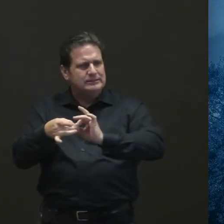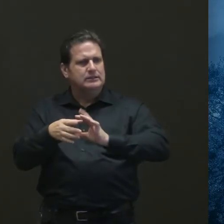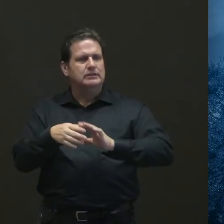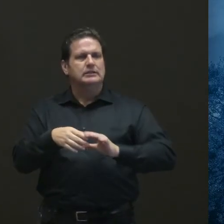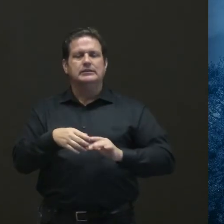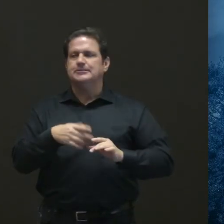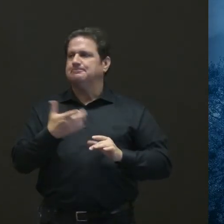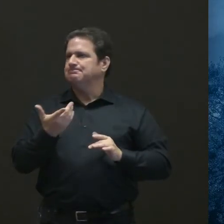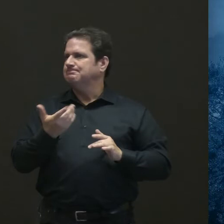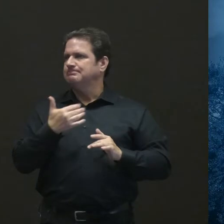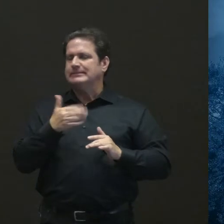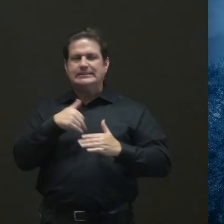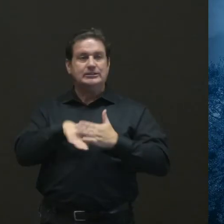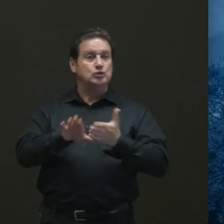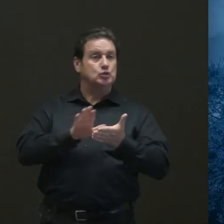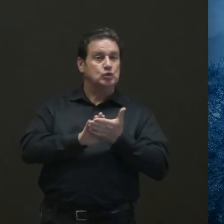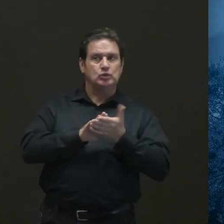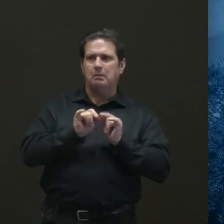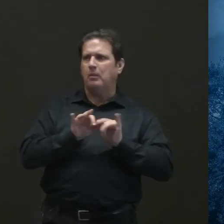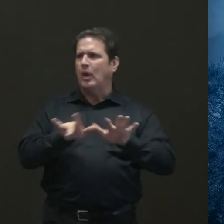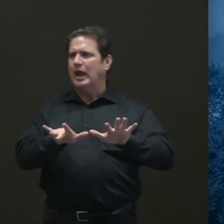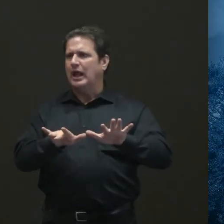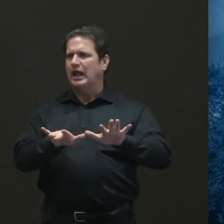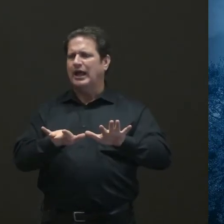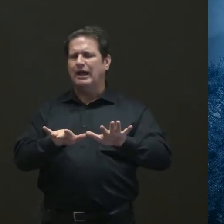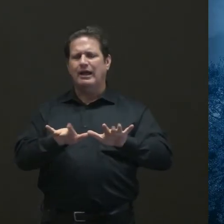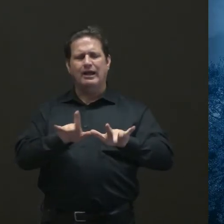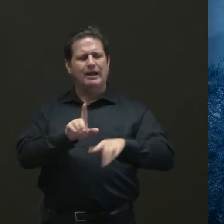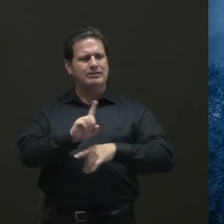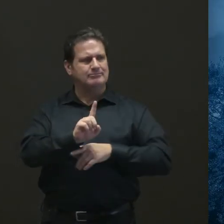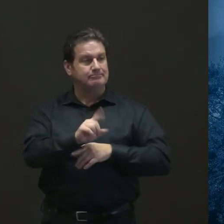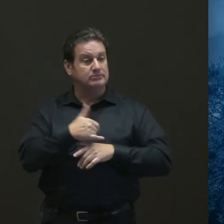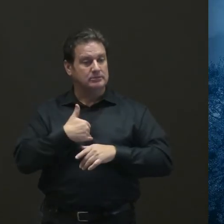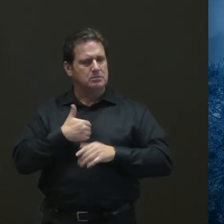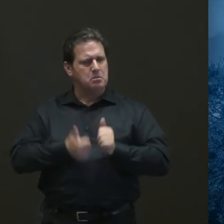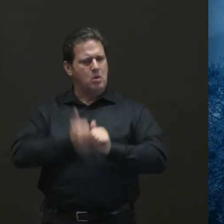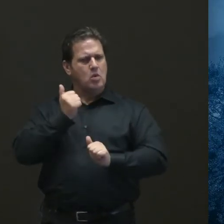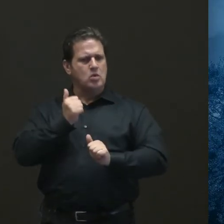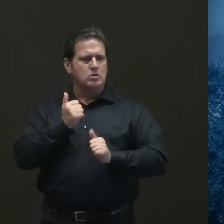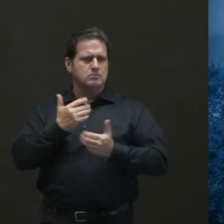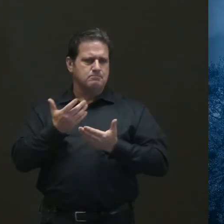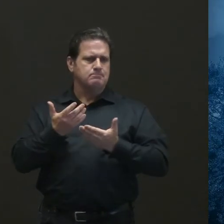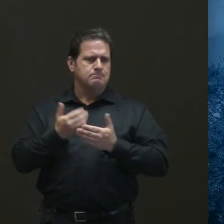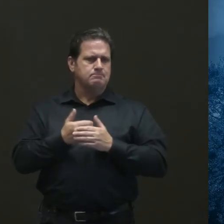it in a school environment. Most, again, are